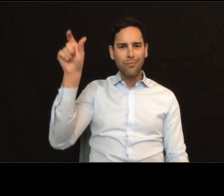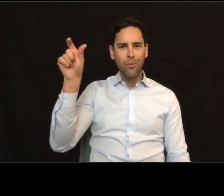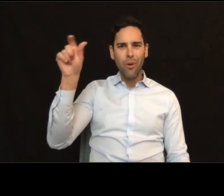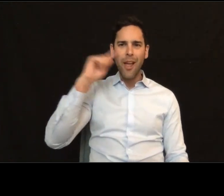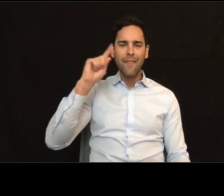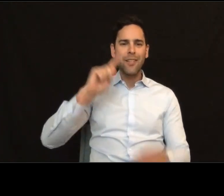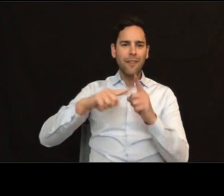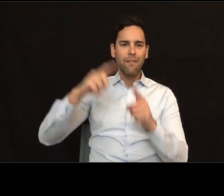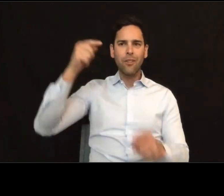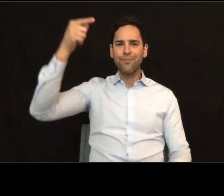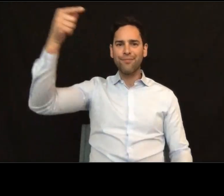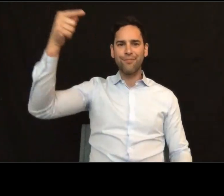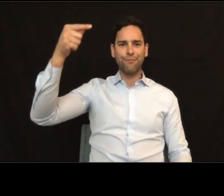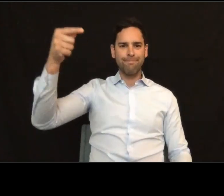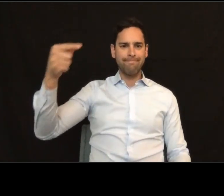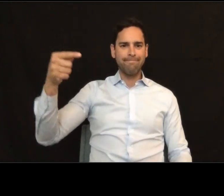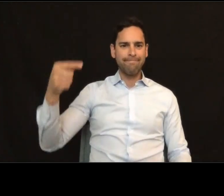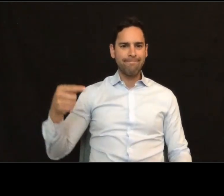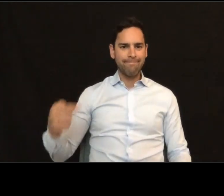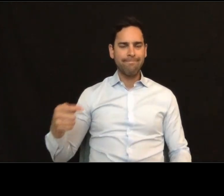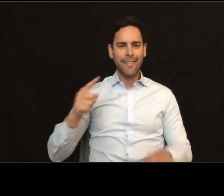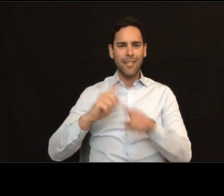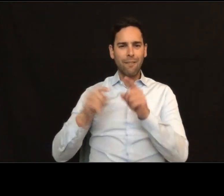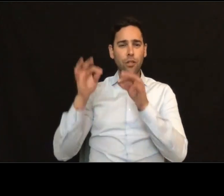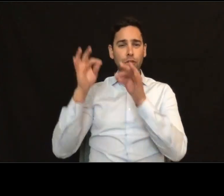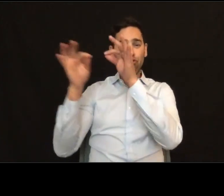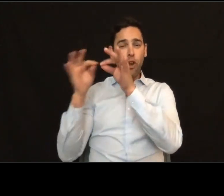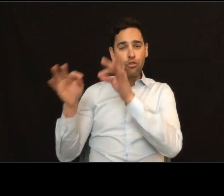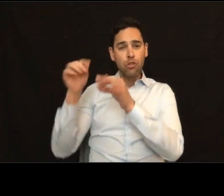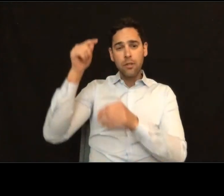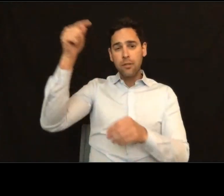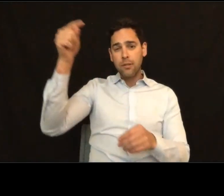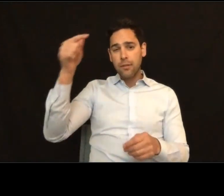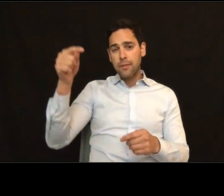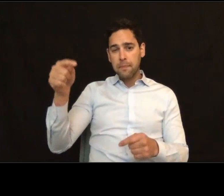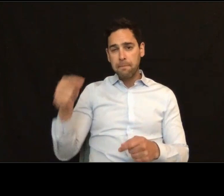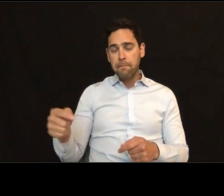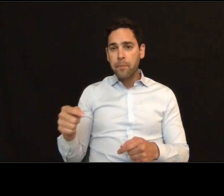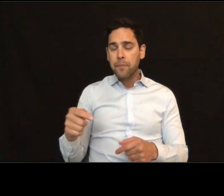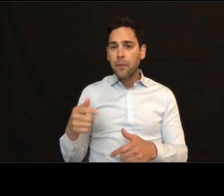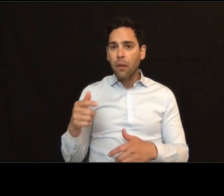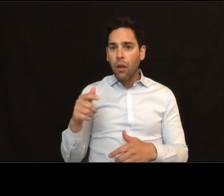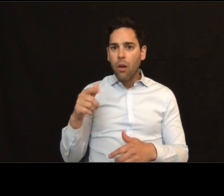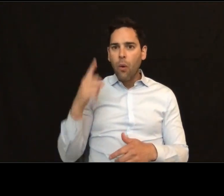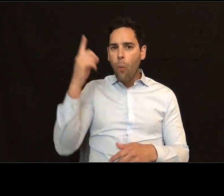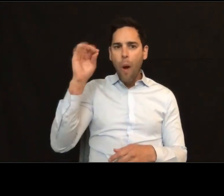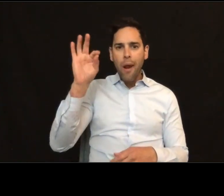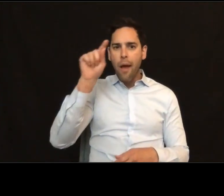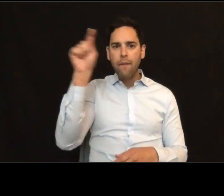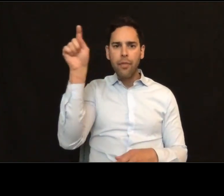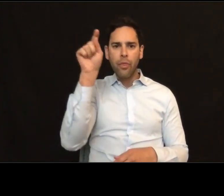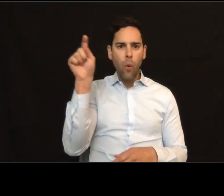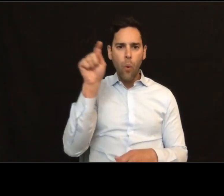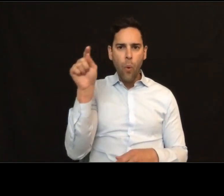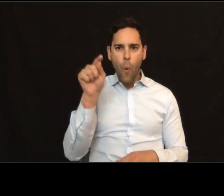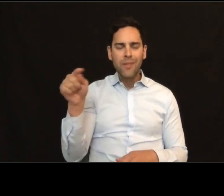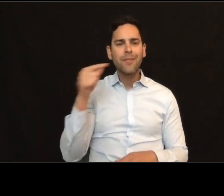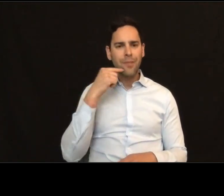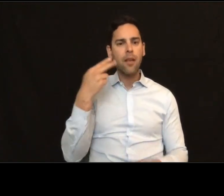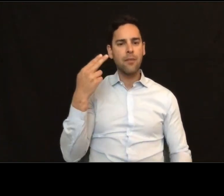to either call in by phone or use your computer's audio. Somewhere under that, you should see a little thing that